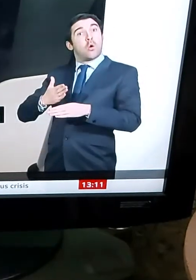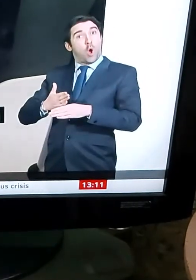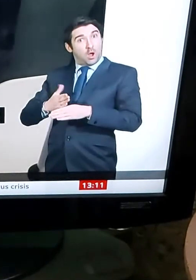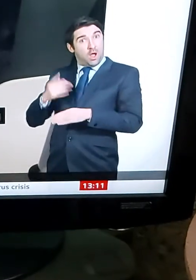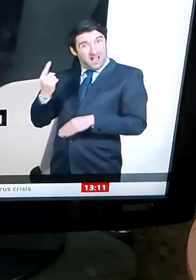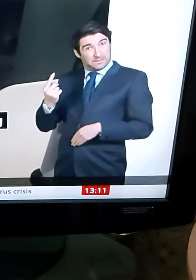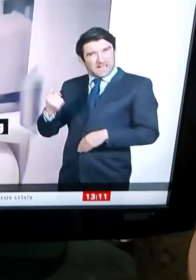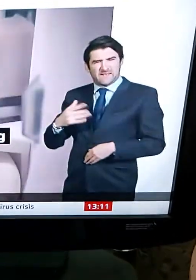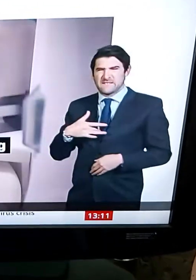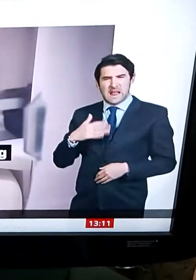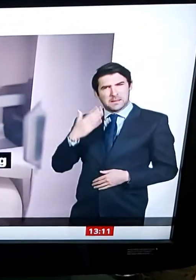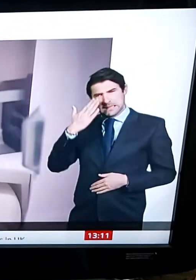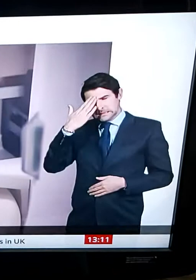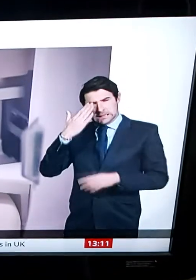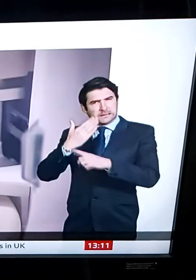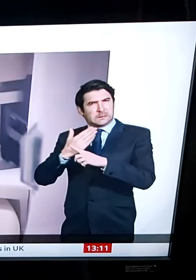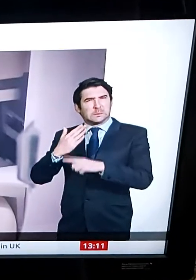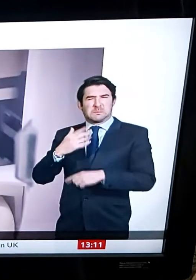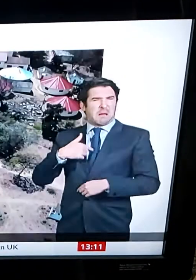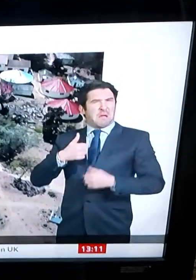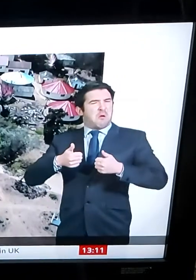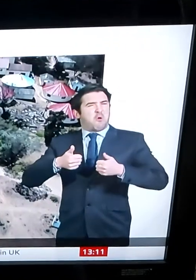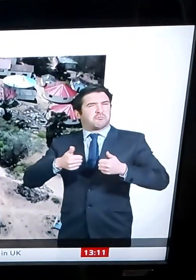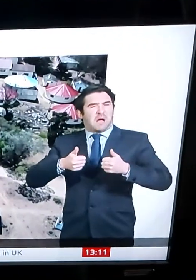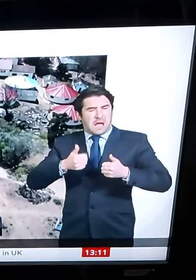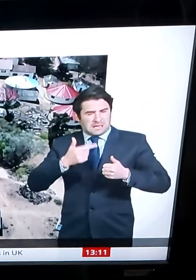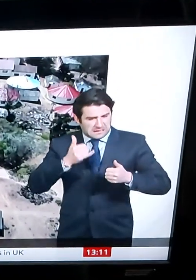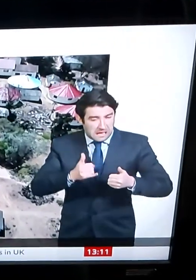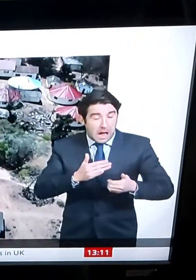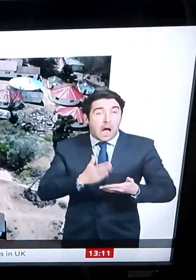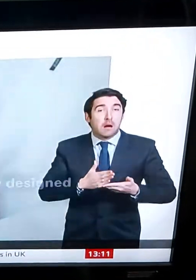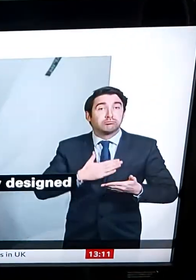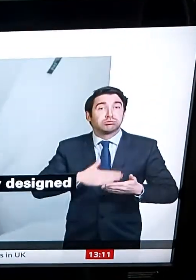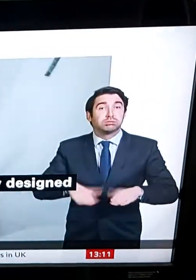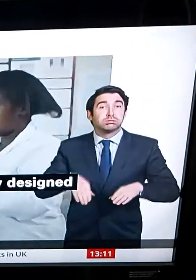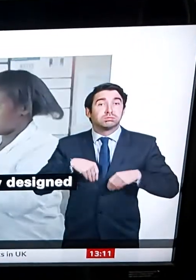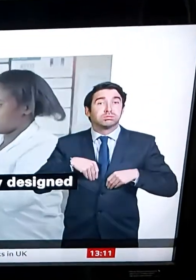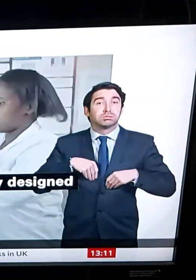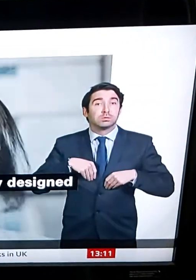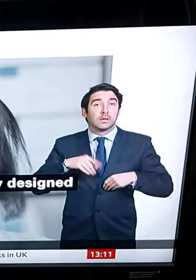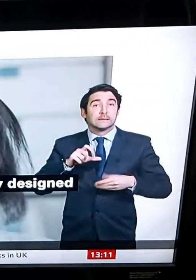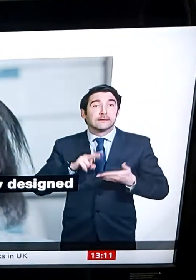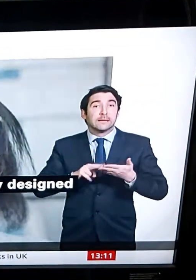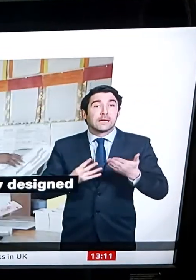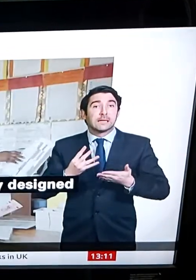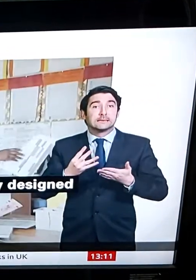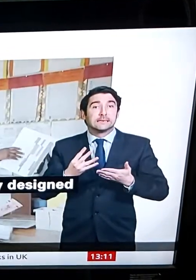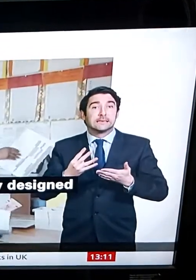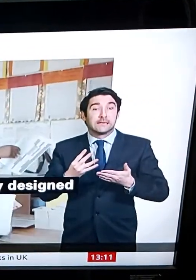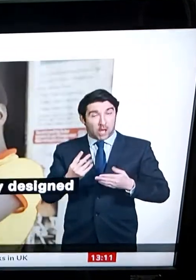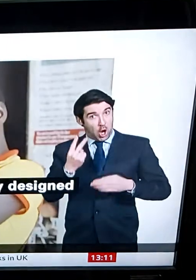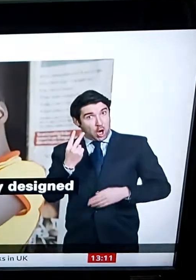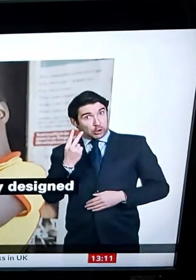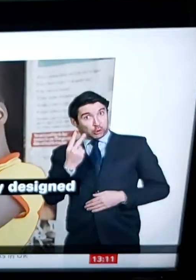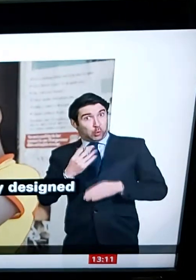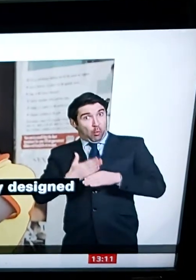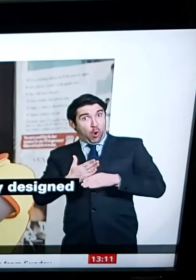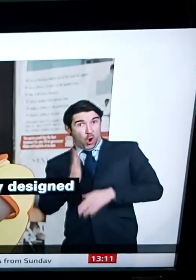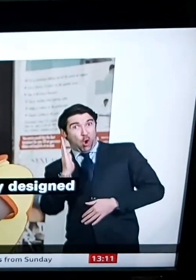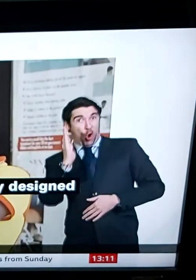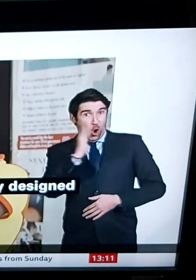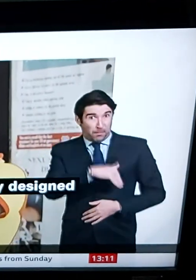negative and can return to work. The machine was originally designed to test for HIV in Africa. Developed by